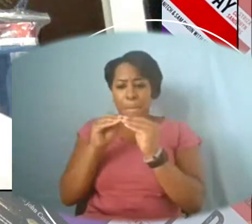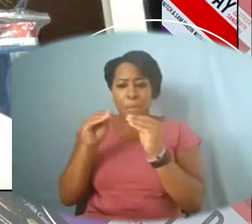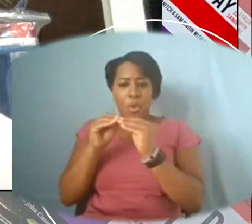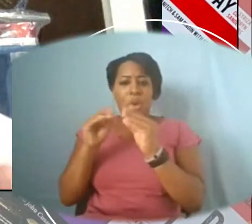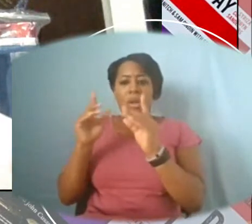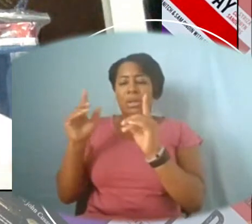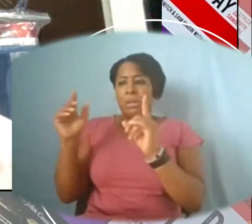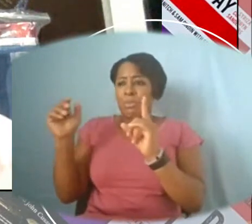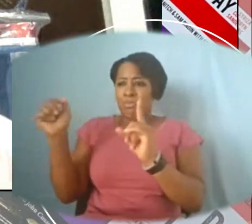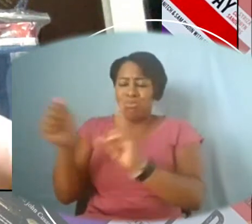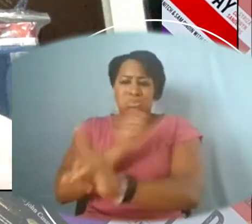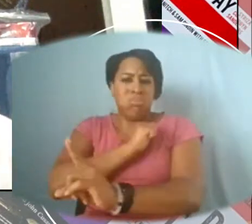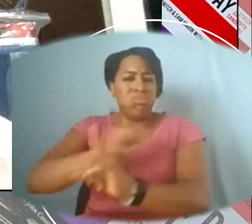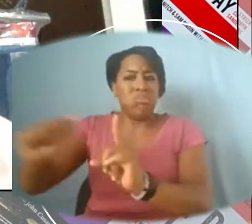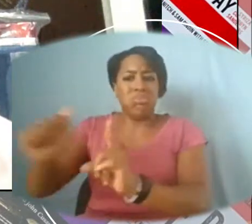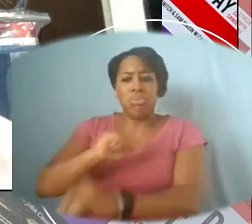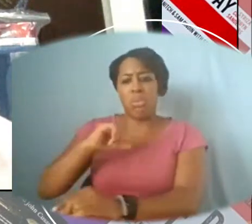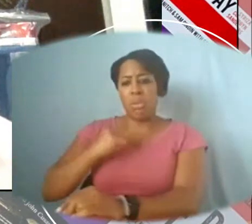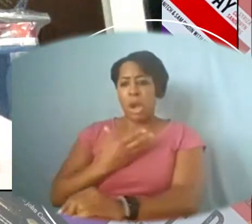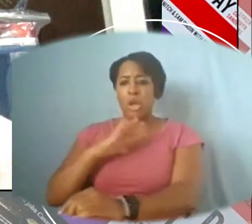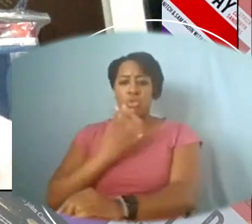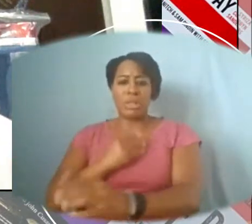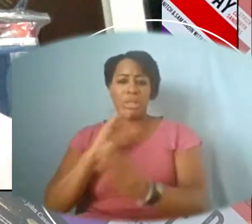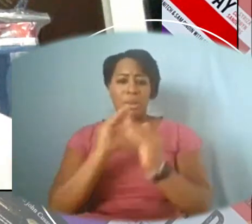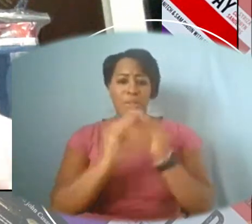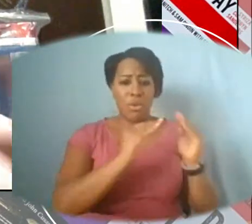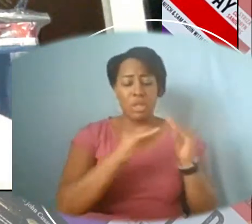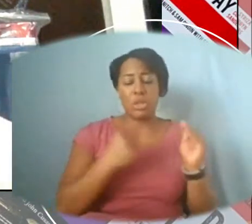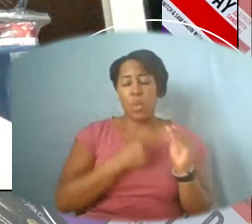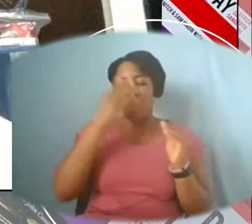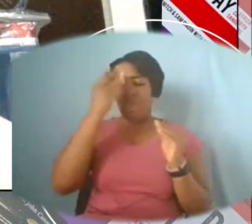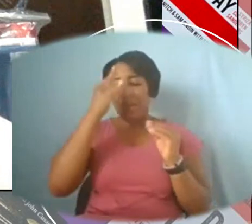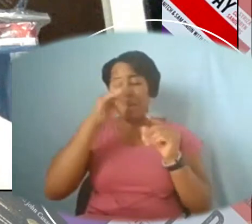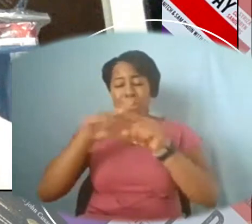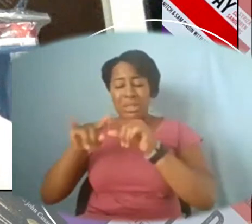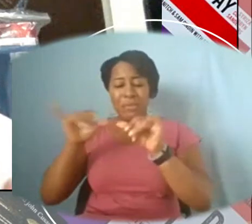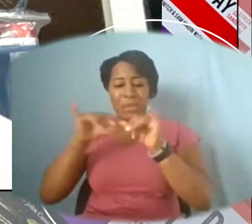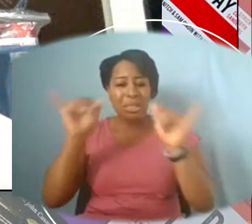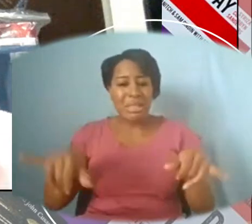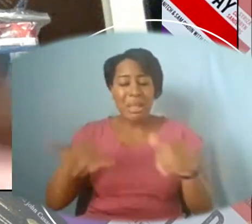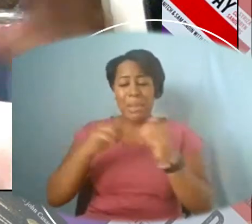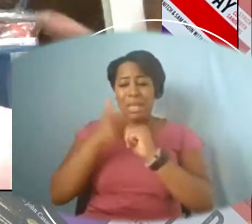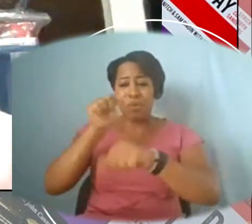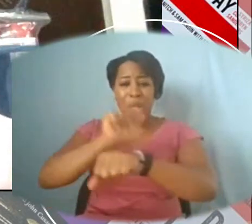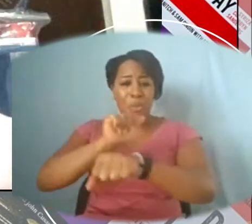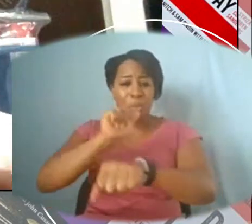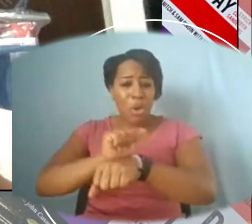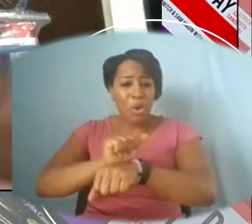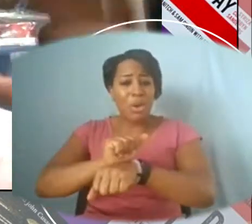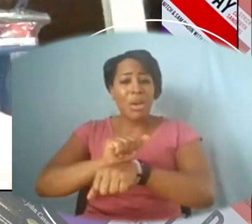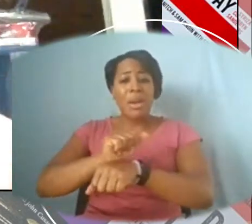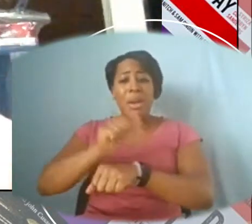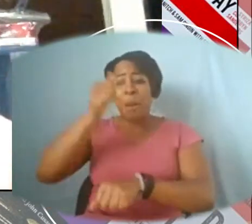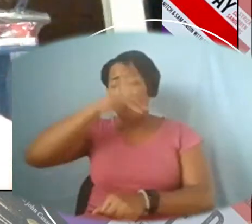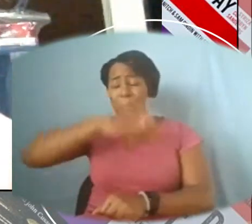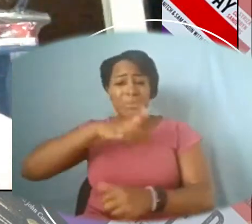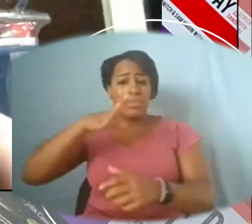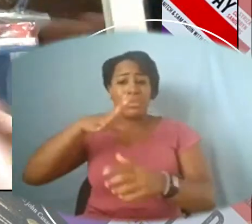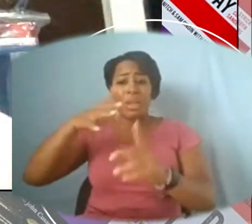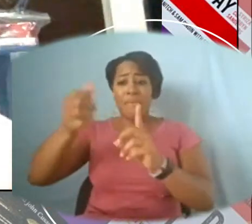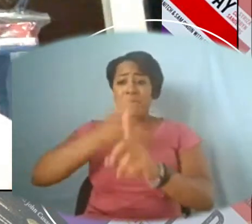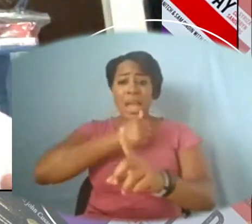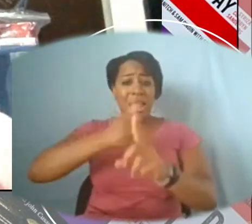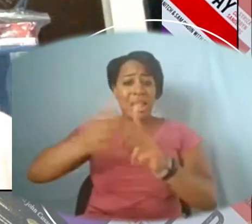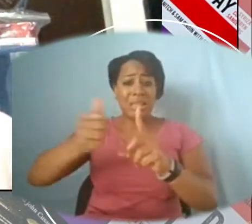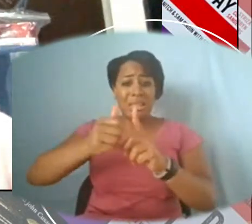trans kin. And so understanding that even as we're thinking about these systems and how they work, patriarchal violence in the larger system